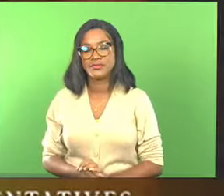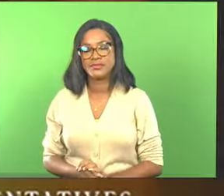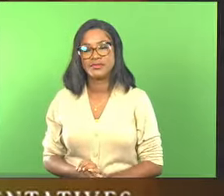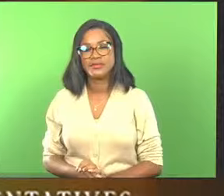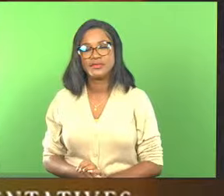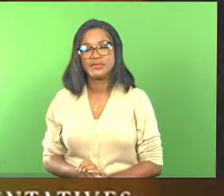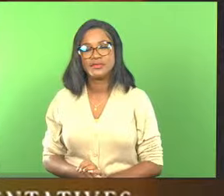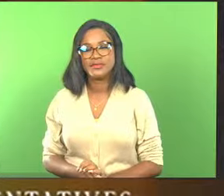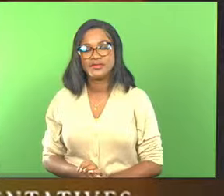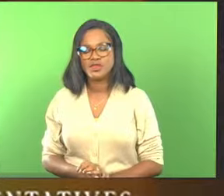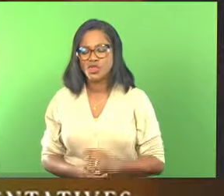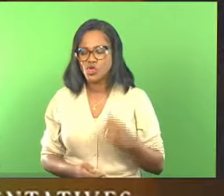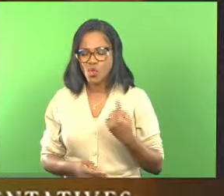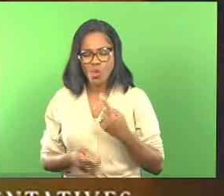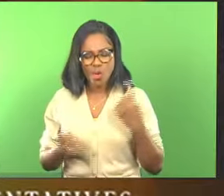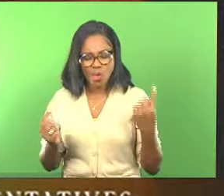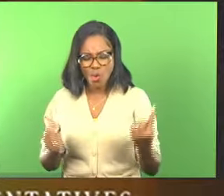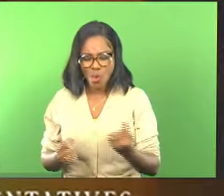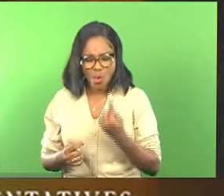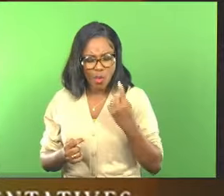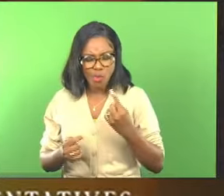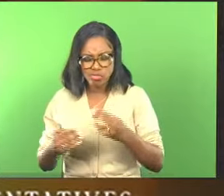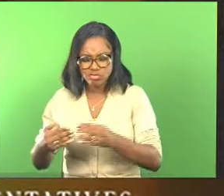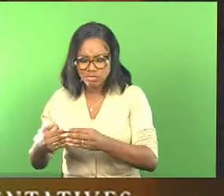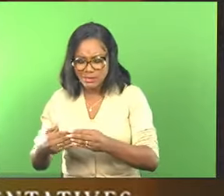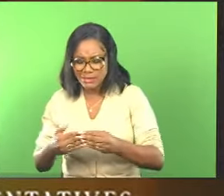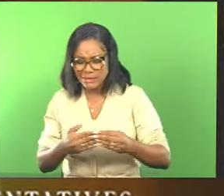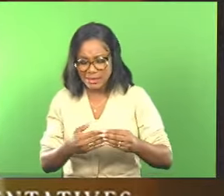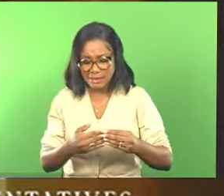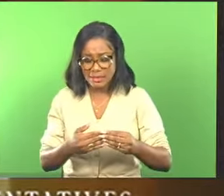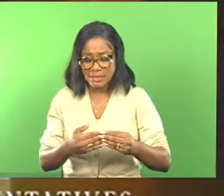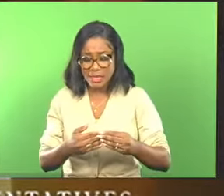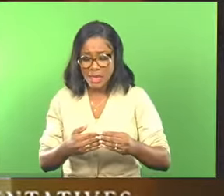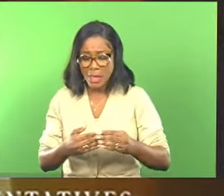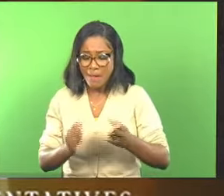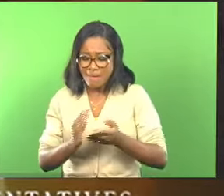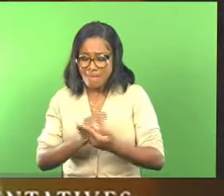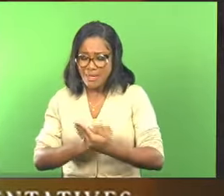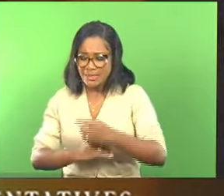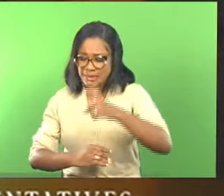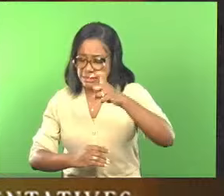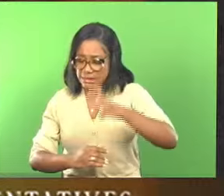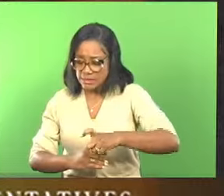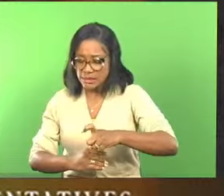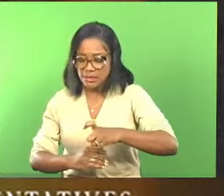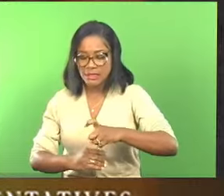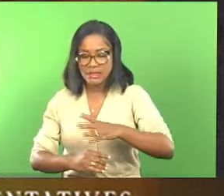We will always be guided by your needs and priorities.